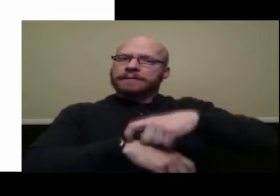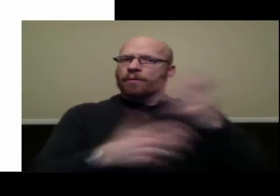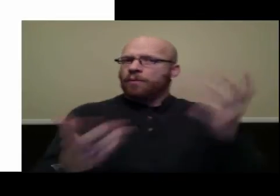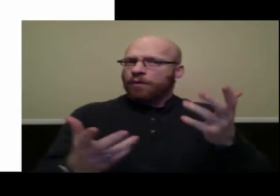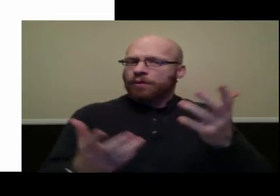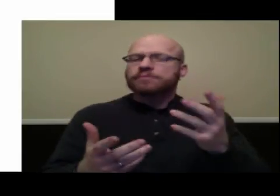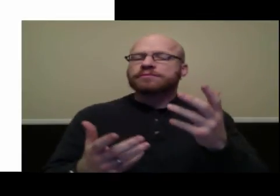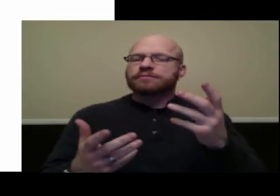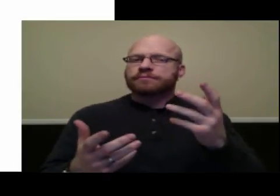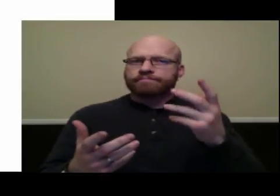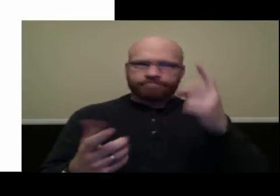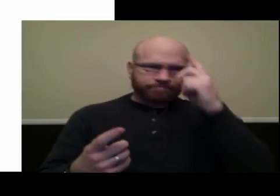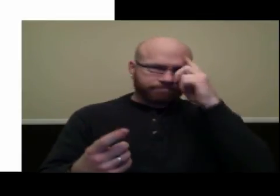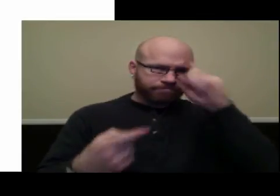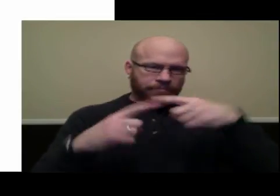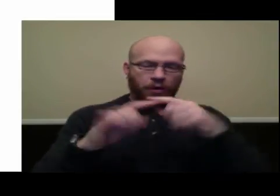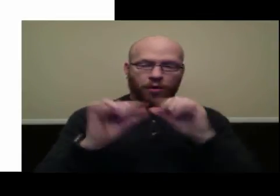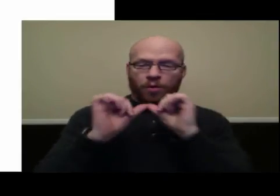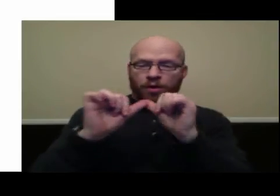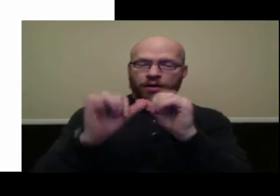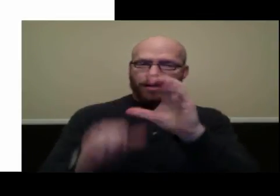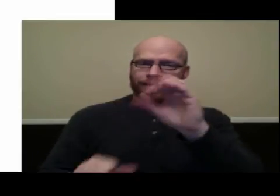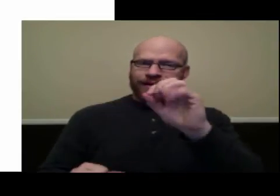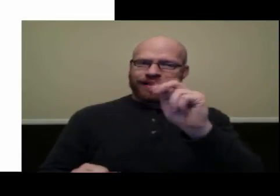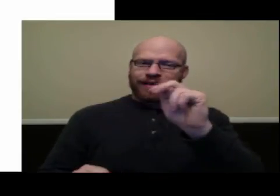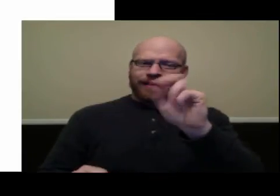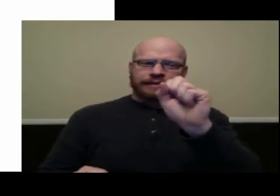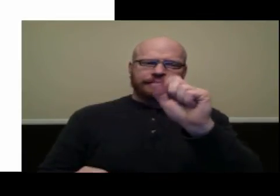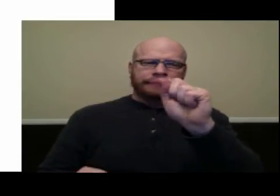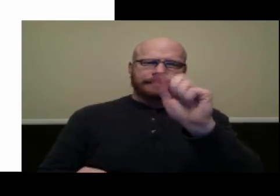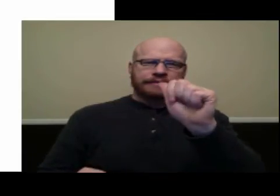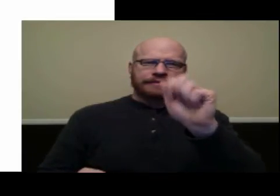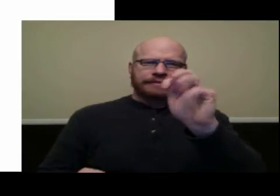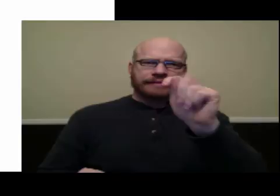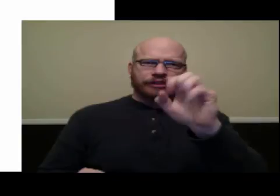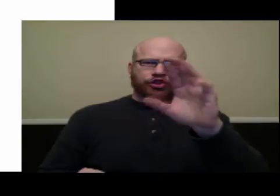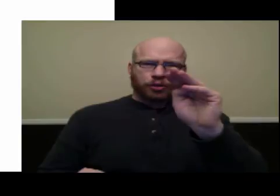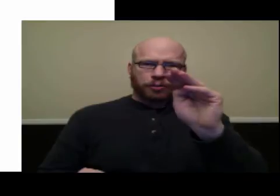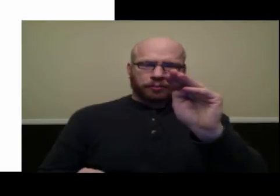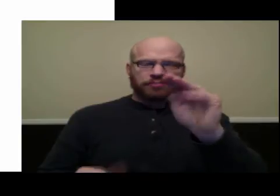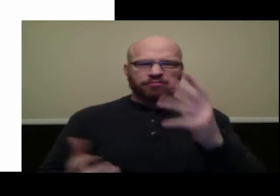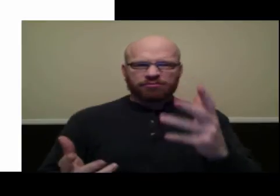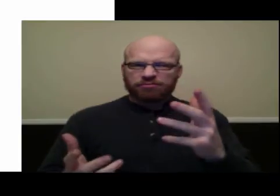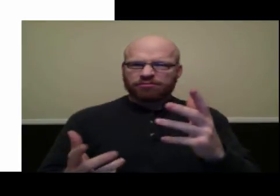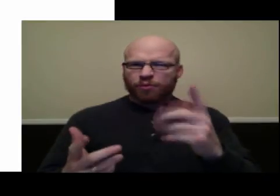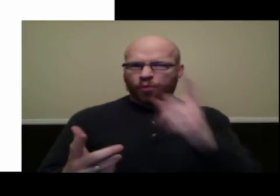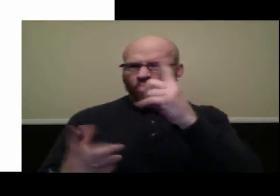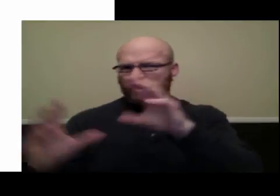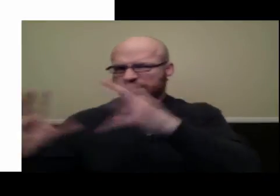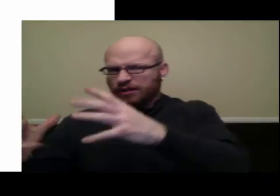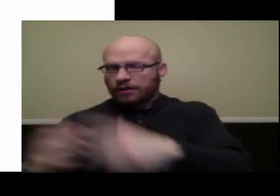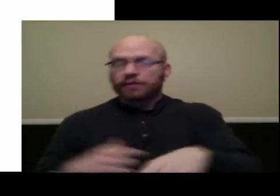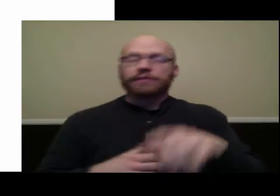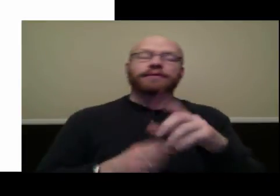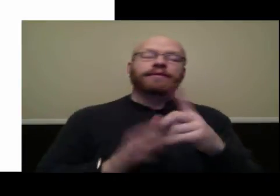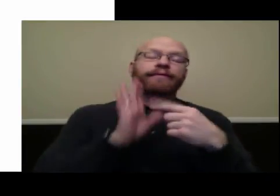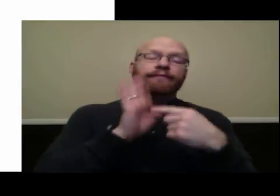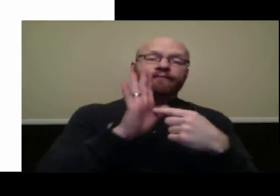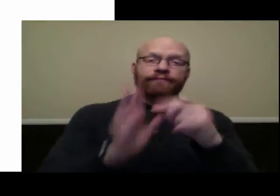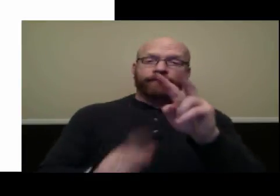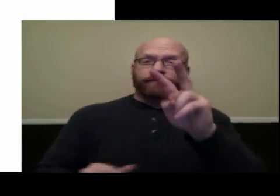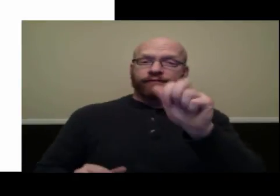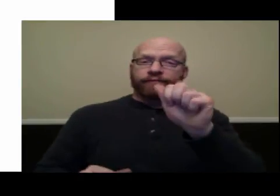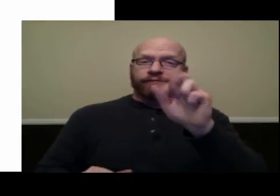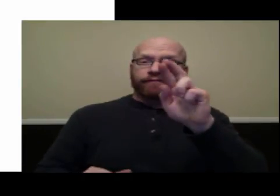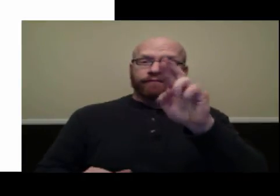And now it's time to really To have the constants Constant terms On one side of the equal sign And the